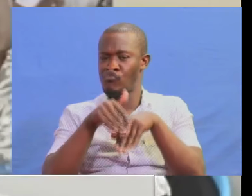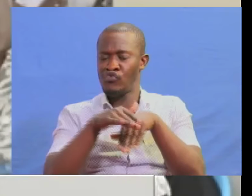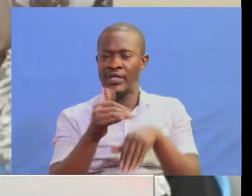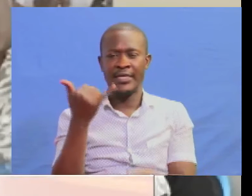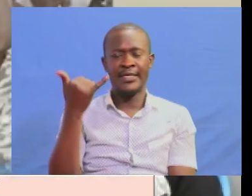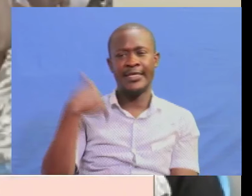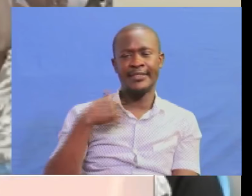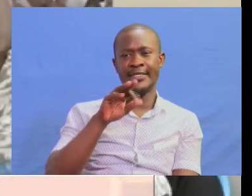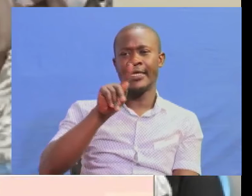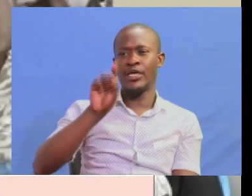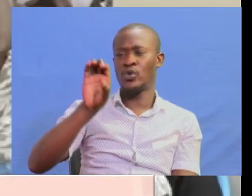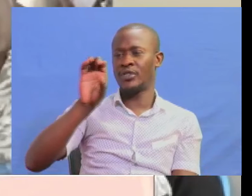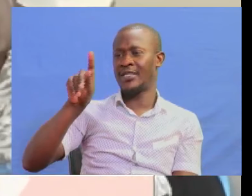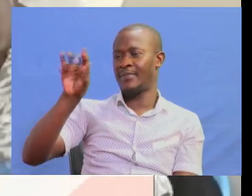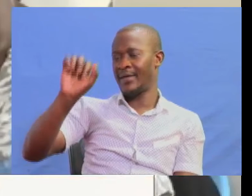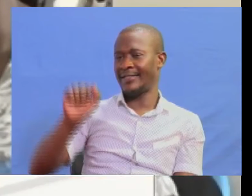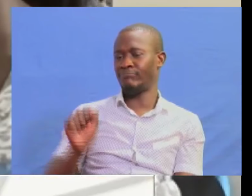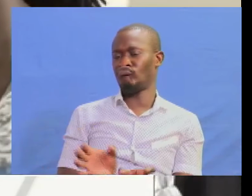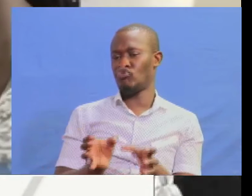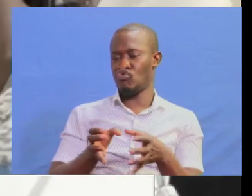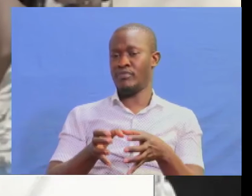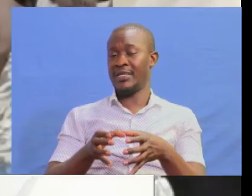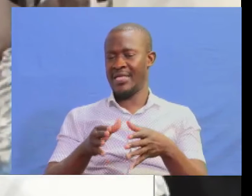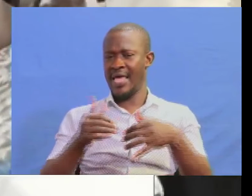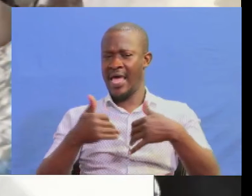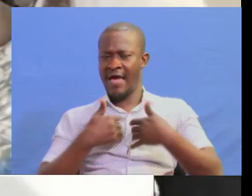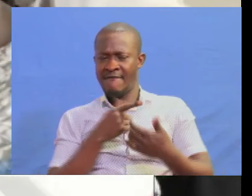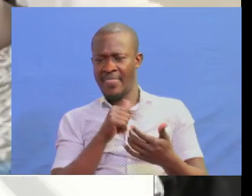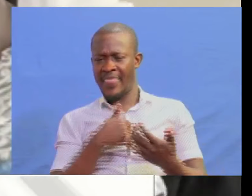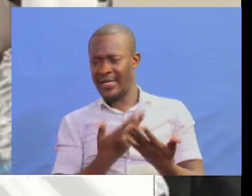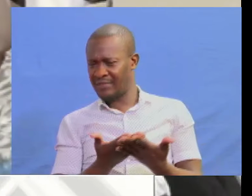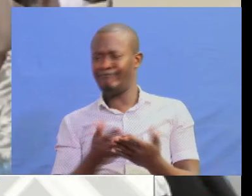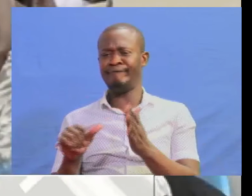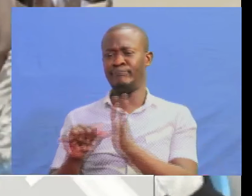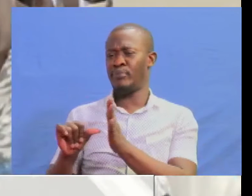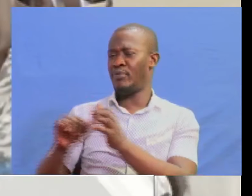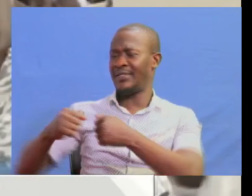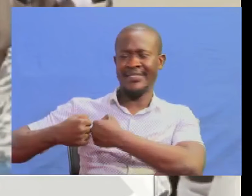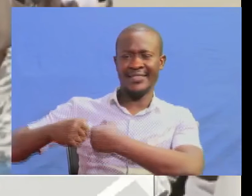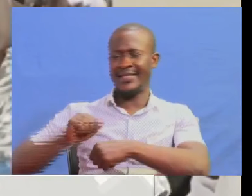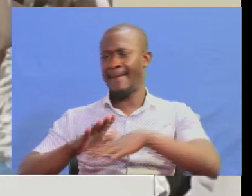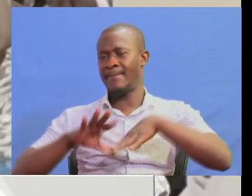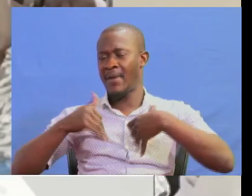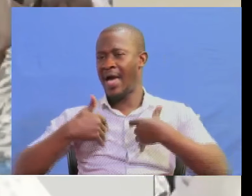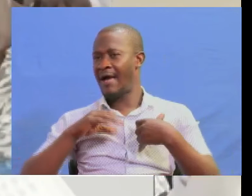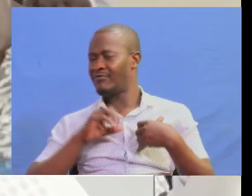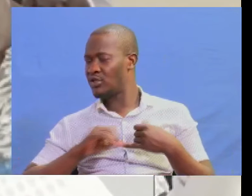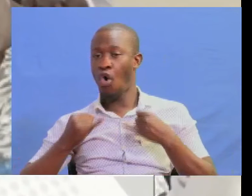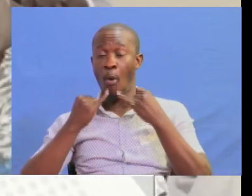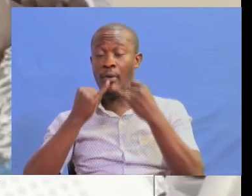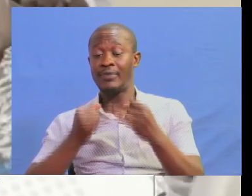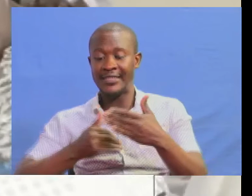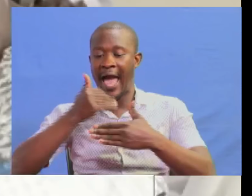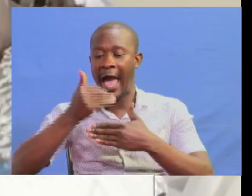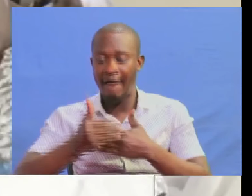juzi KUCCPS na community wamekuwa na ile backlash kwa sababu watu hawana ile information